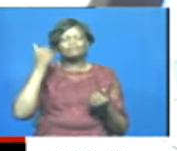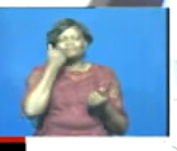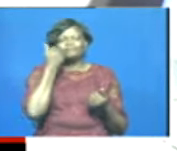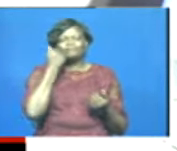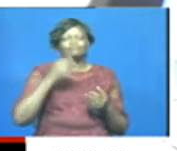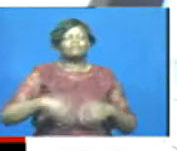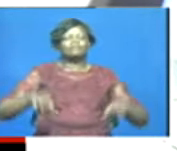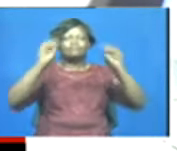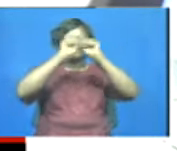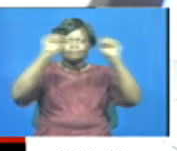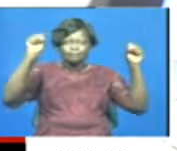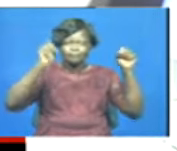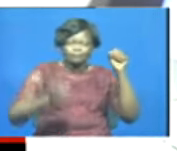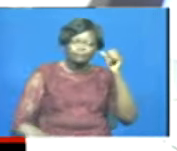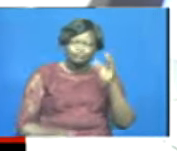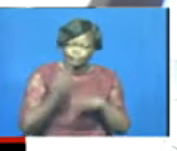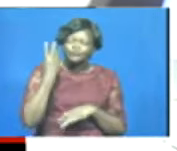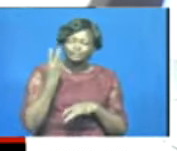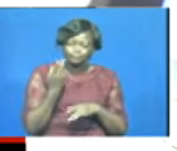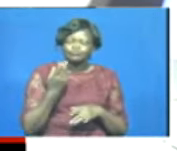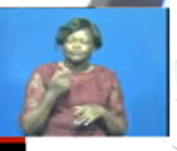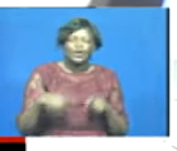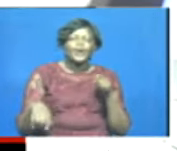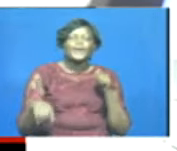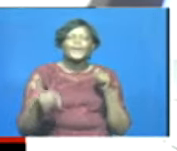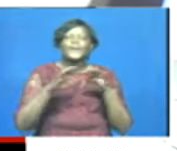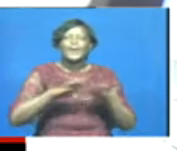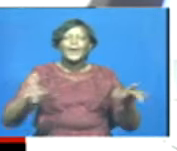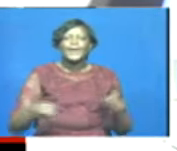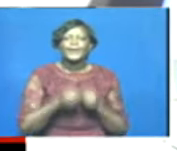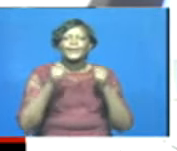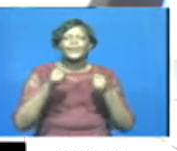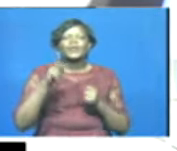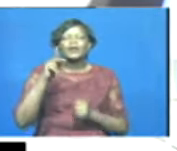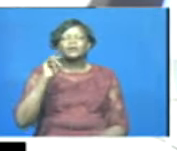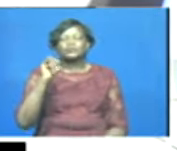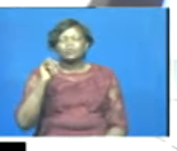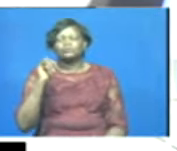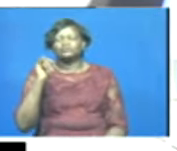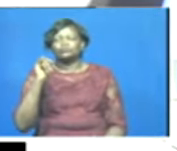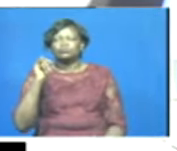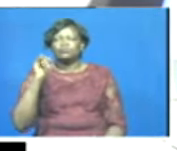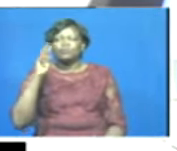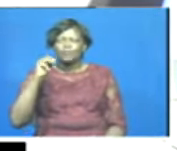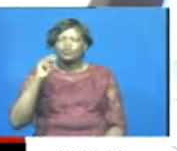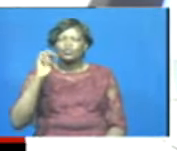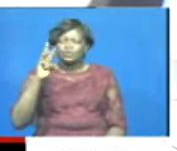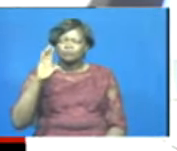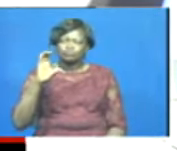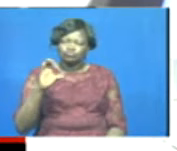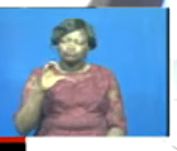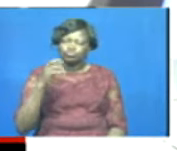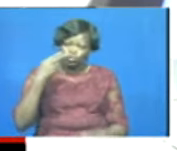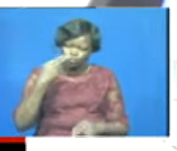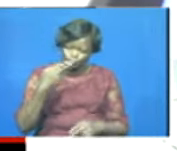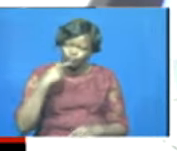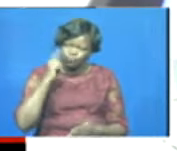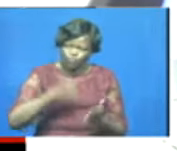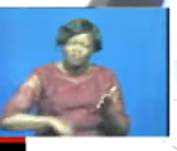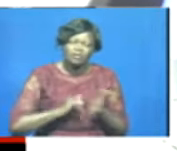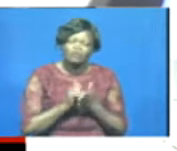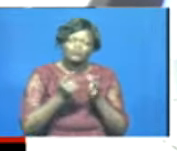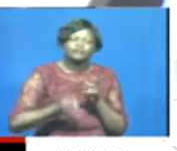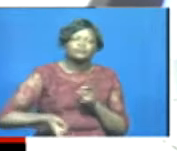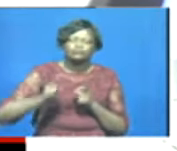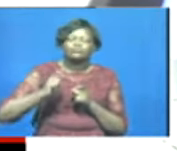presided over the groundbreaking of the Kenya International Mental Wellness Hospital that's in Kajiado West, said that there is an increase in mental